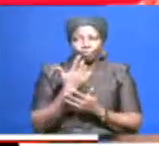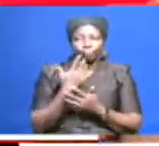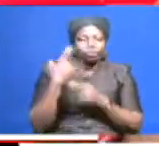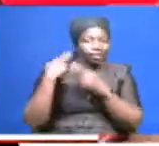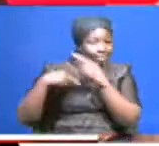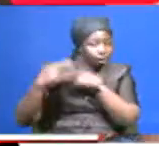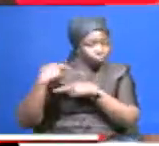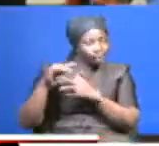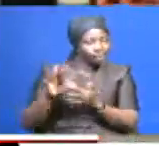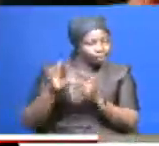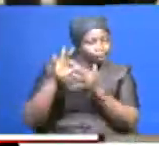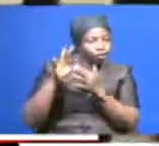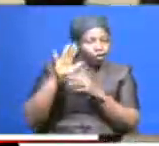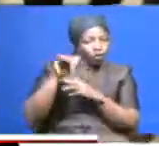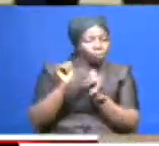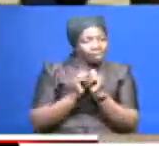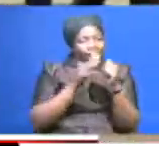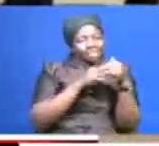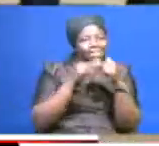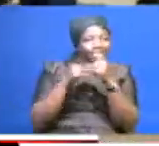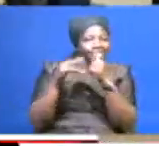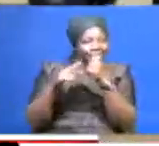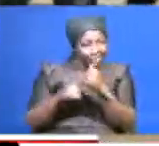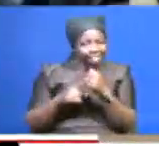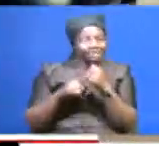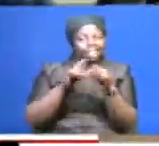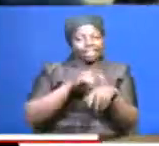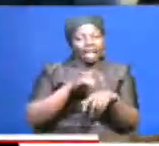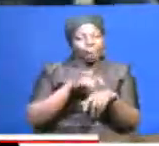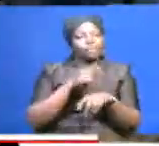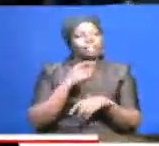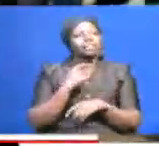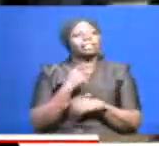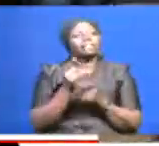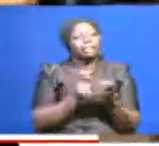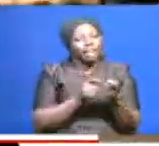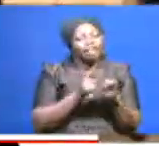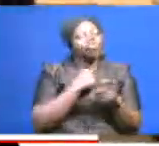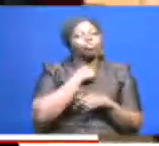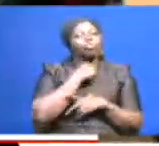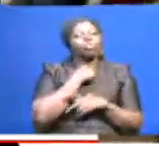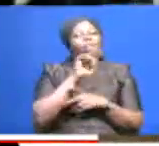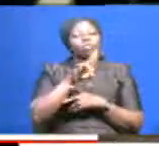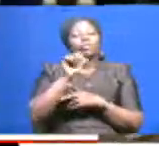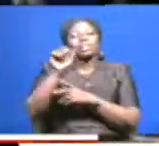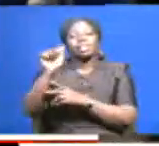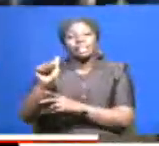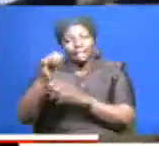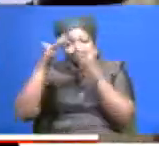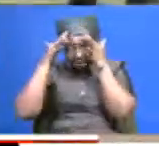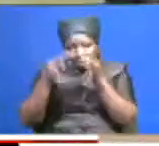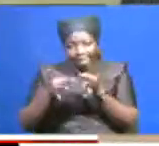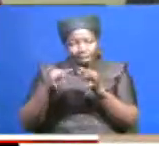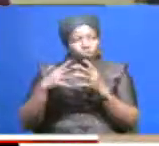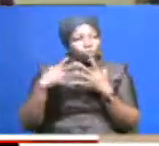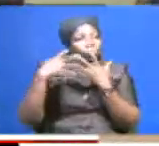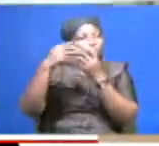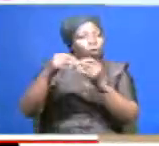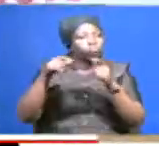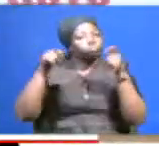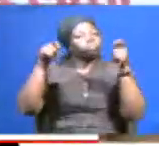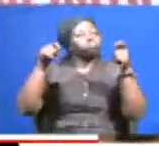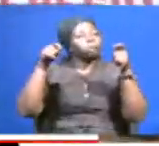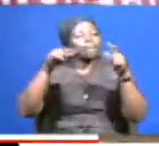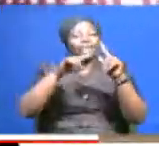May 1886, when trade unions in the United States of America decided to go on strike demanding 8 hours